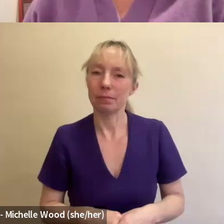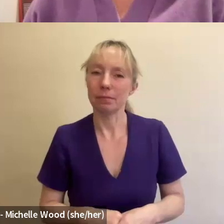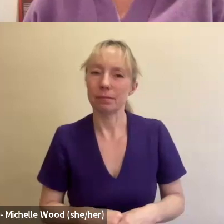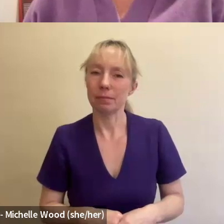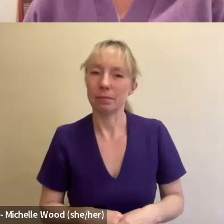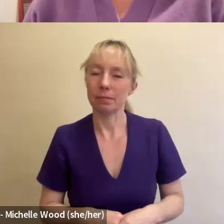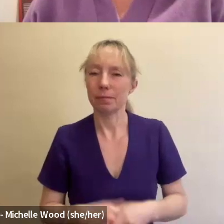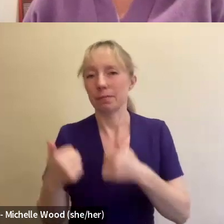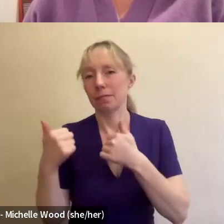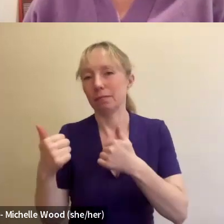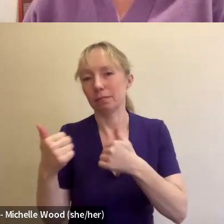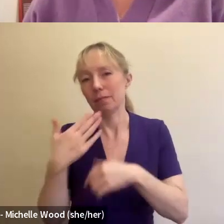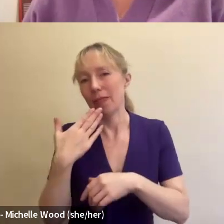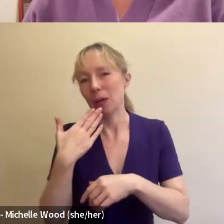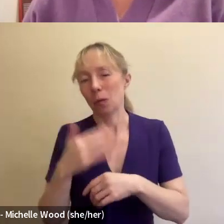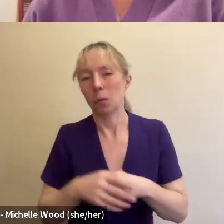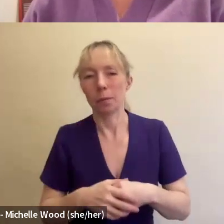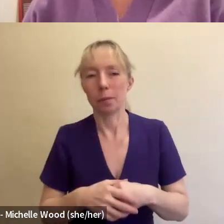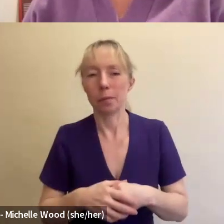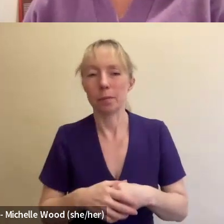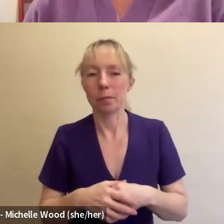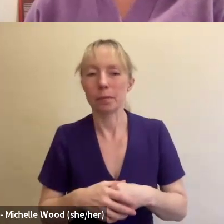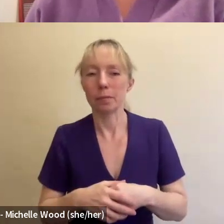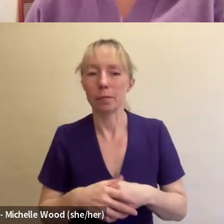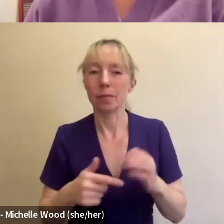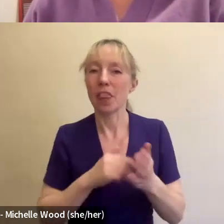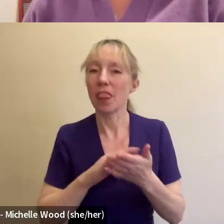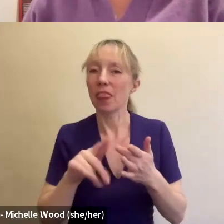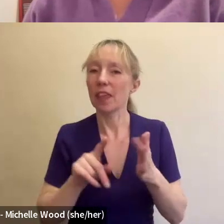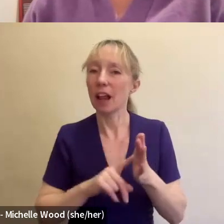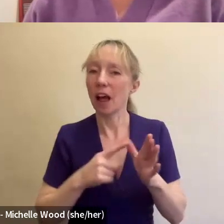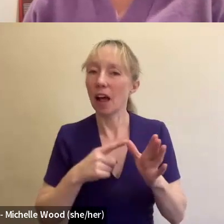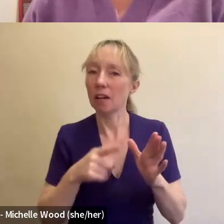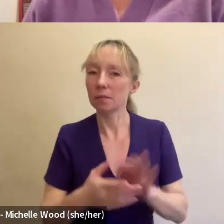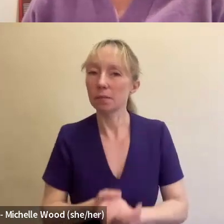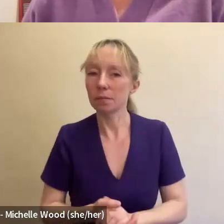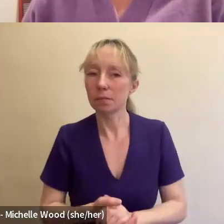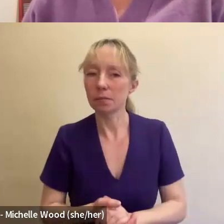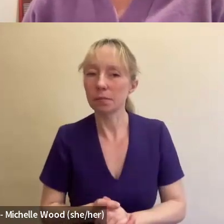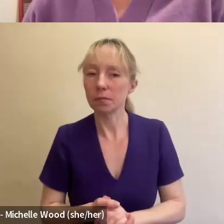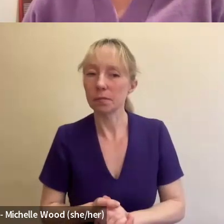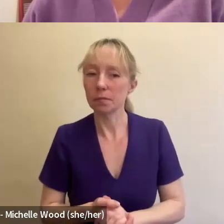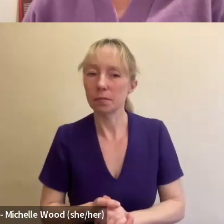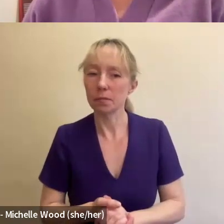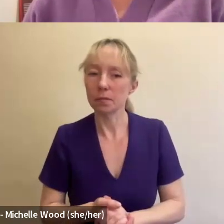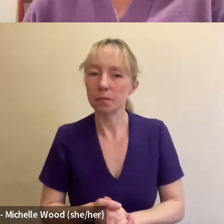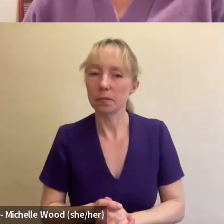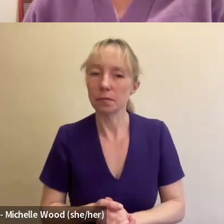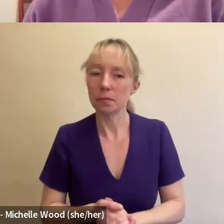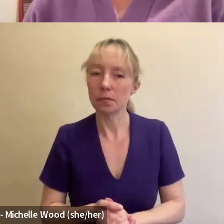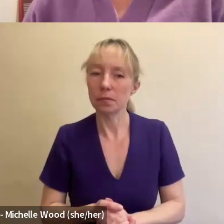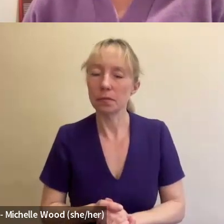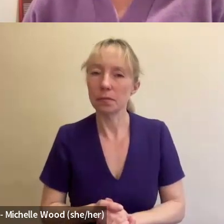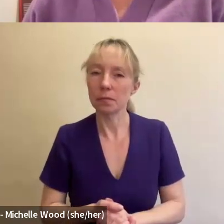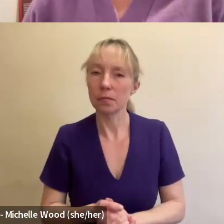All right, thank you. And Thila, the same question to you. Okay, I think the